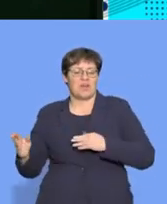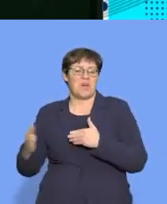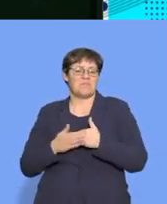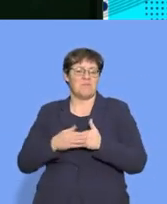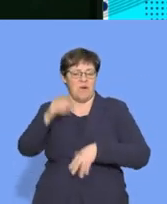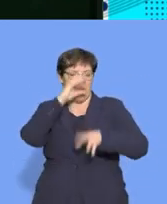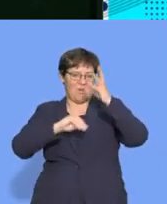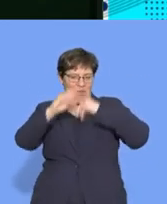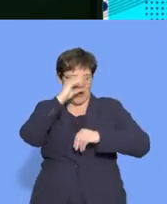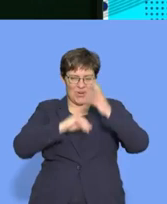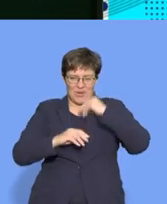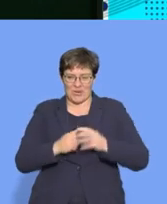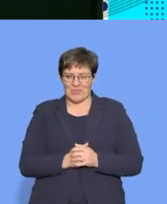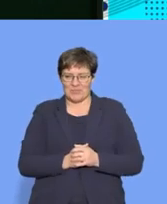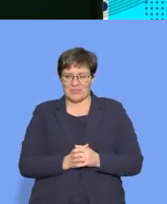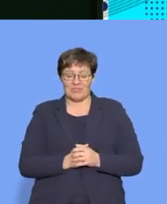to learn interesting new things.